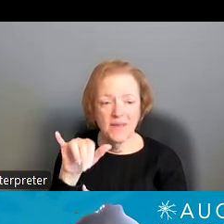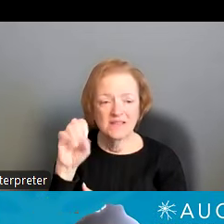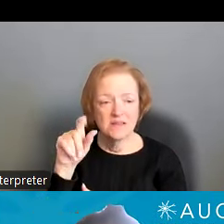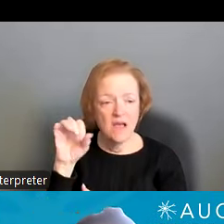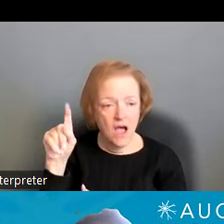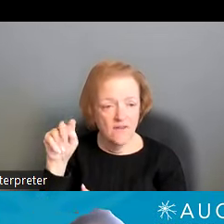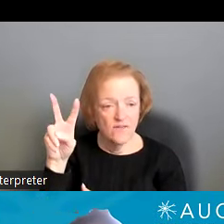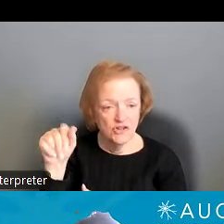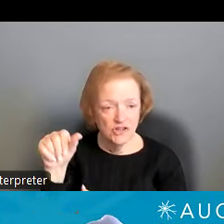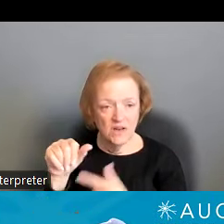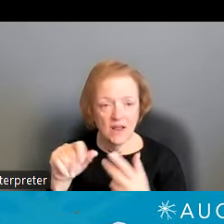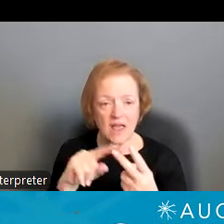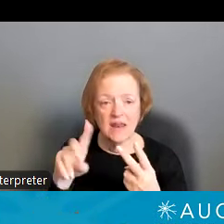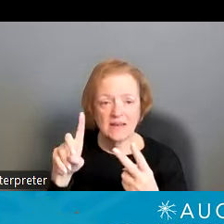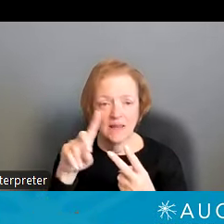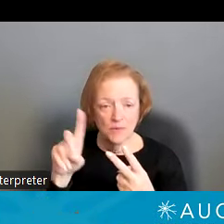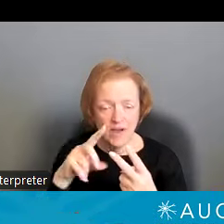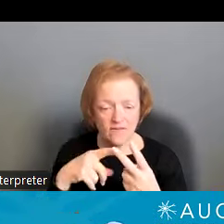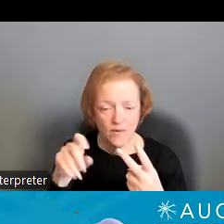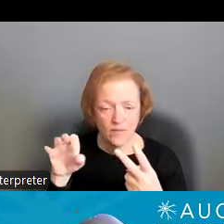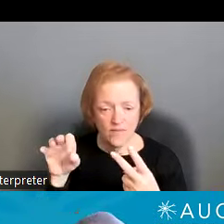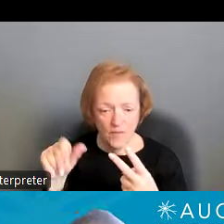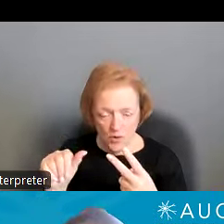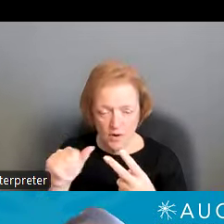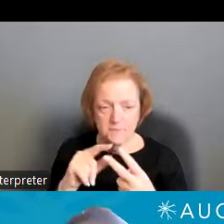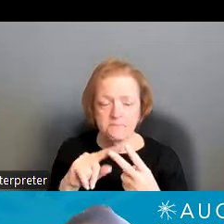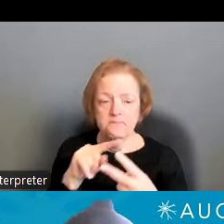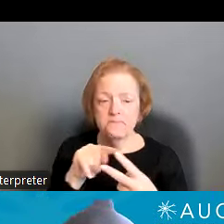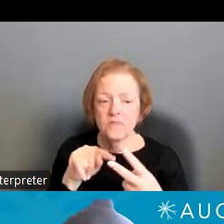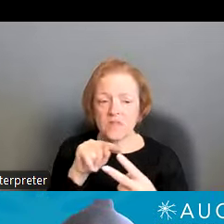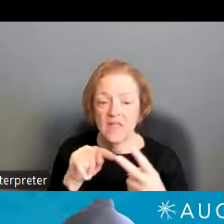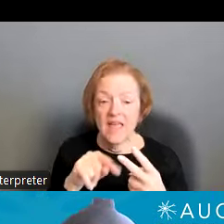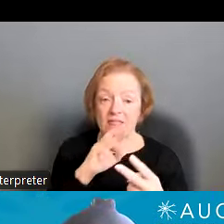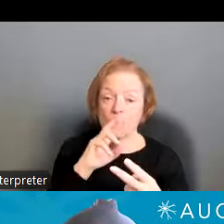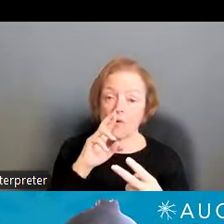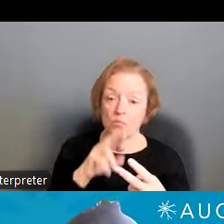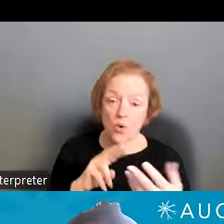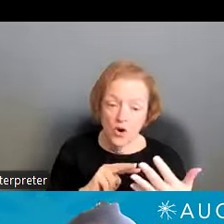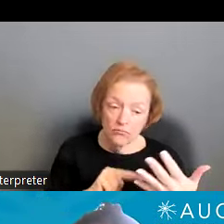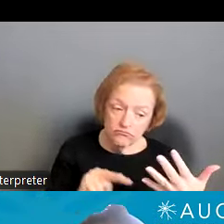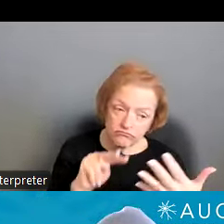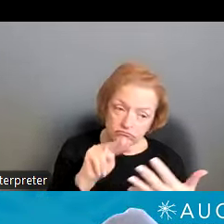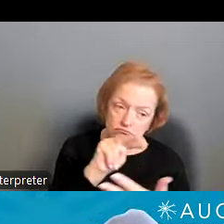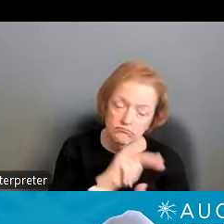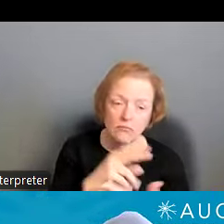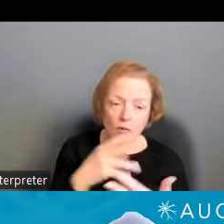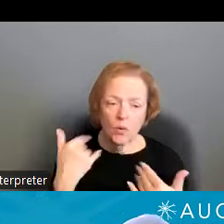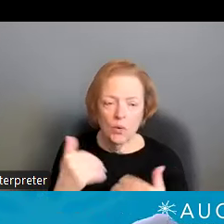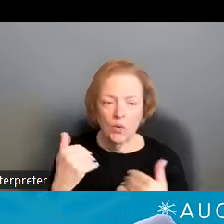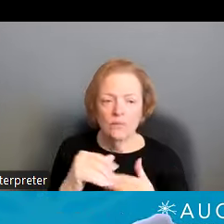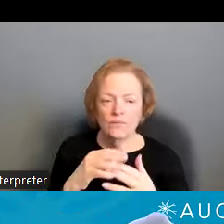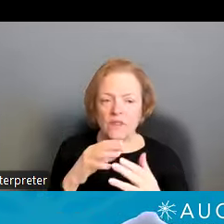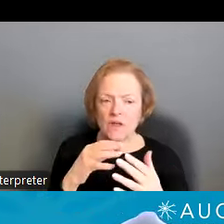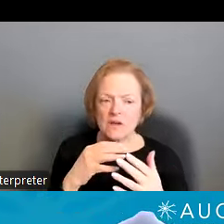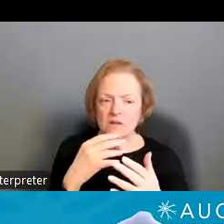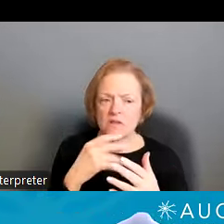Wilson, Democrat from Florida. And so the report reviewed the programs